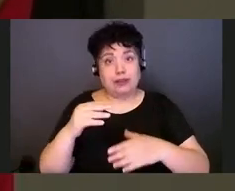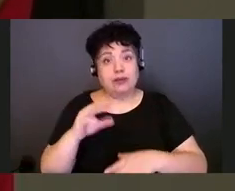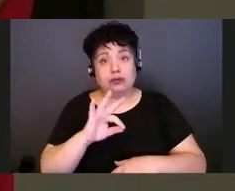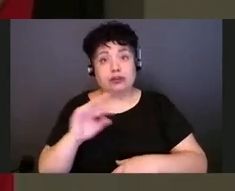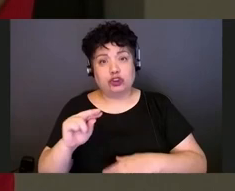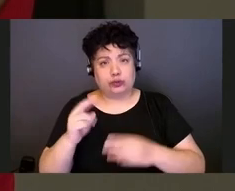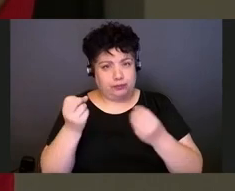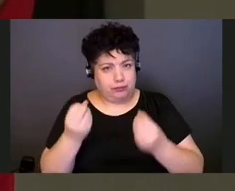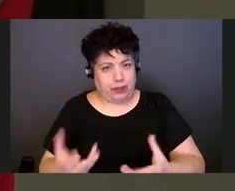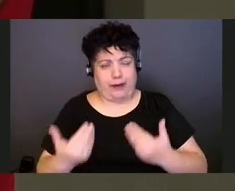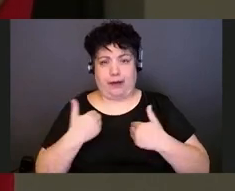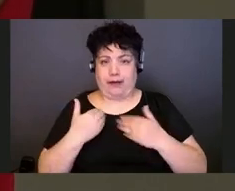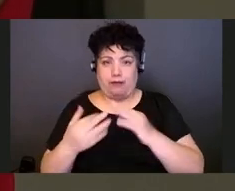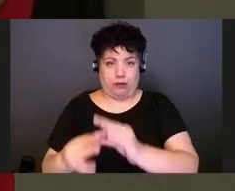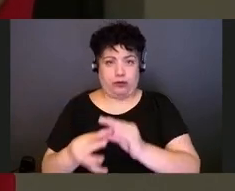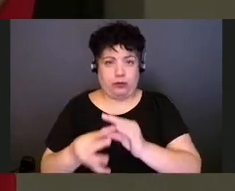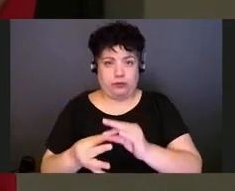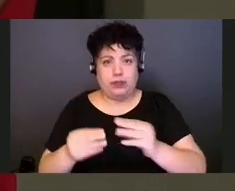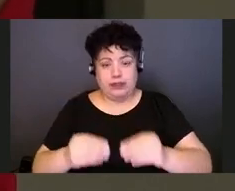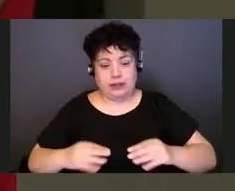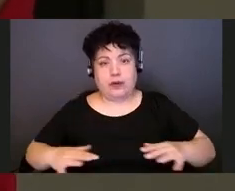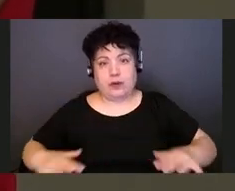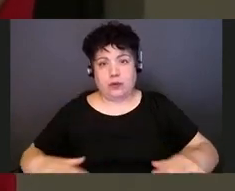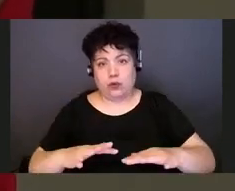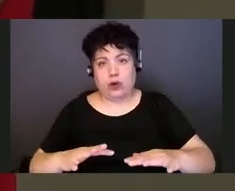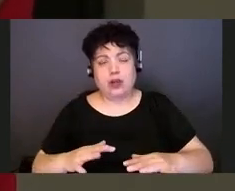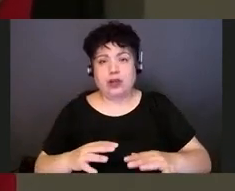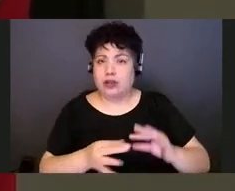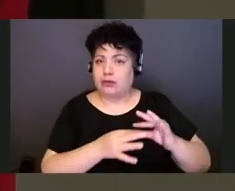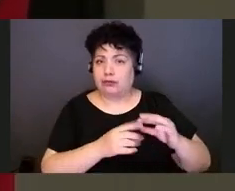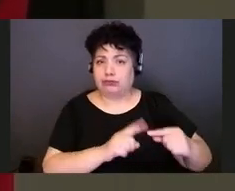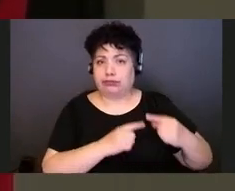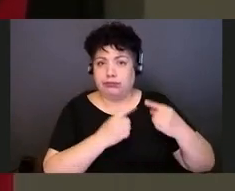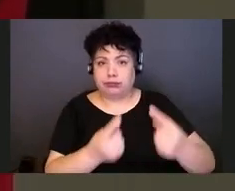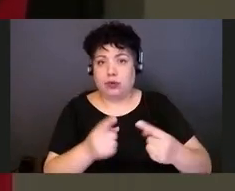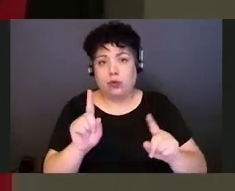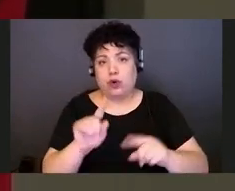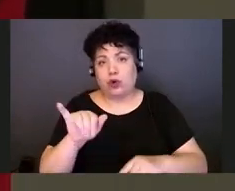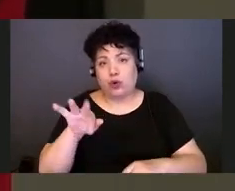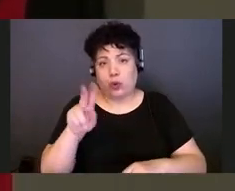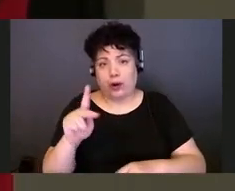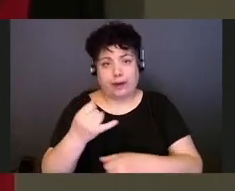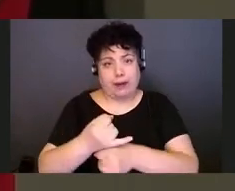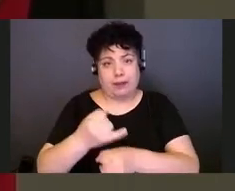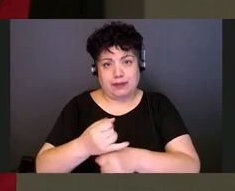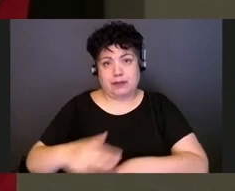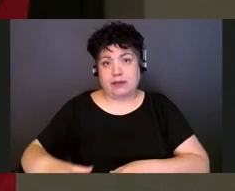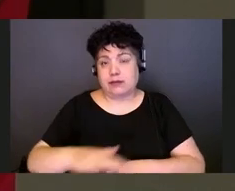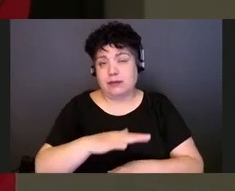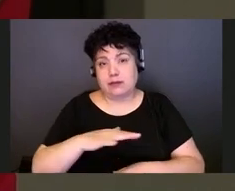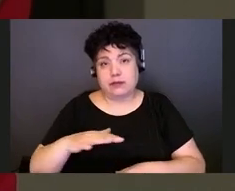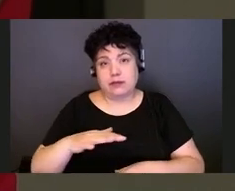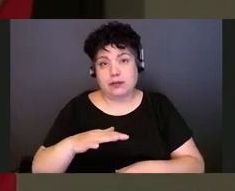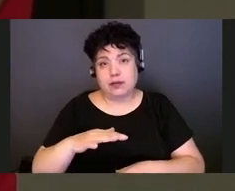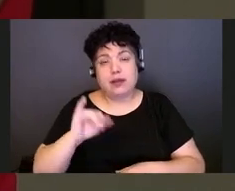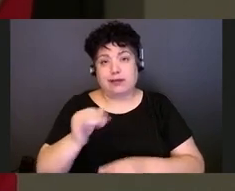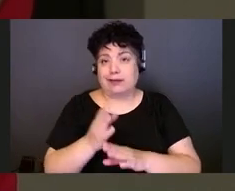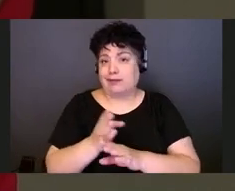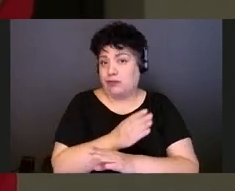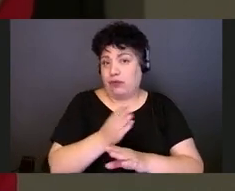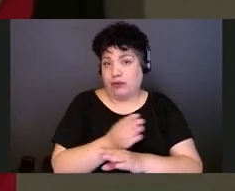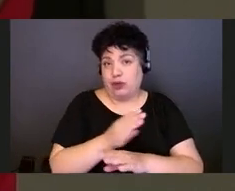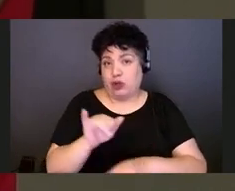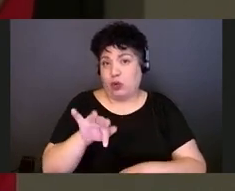long-standing relationships with the territories upon which York's campuses are located that precede the establishment of